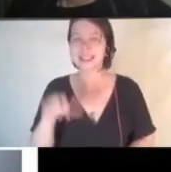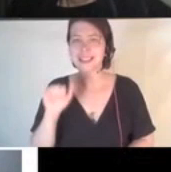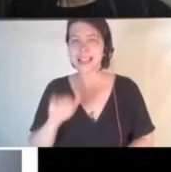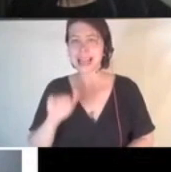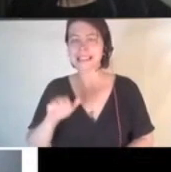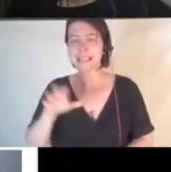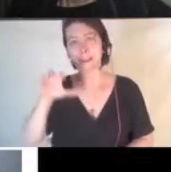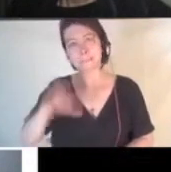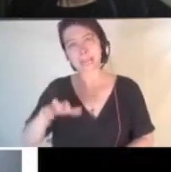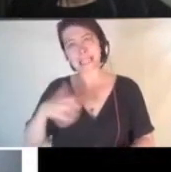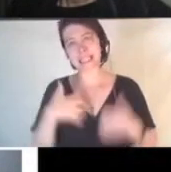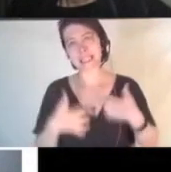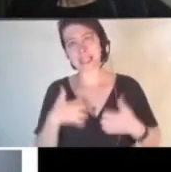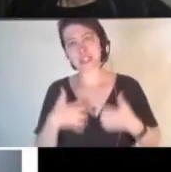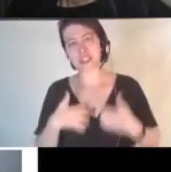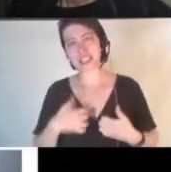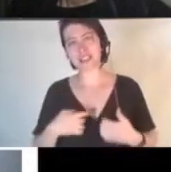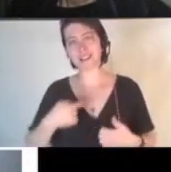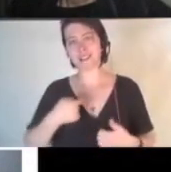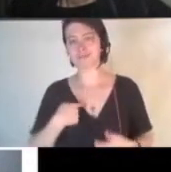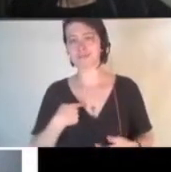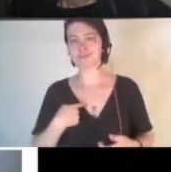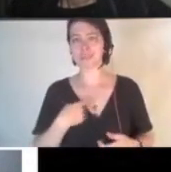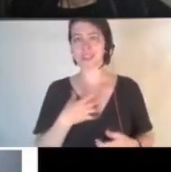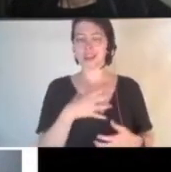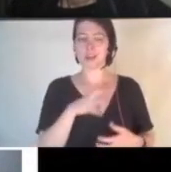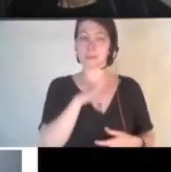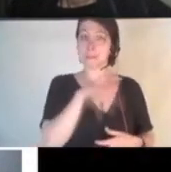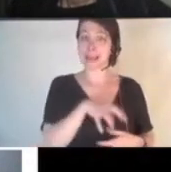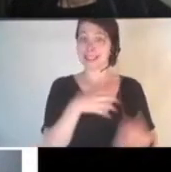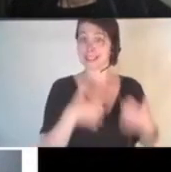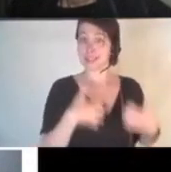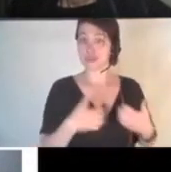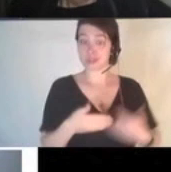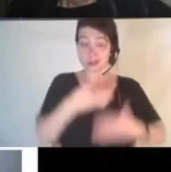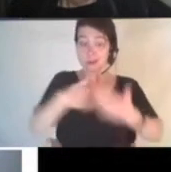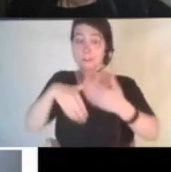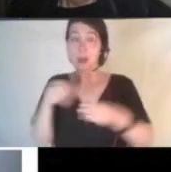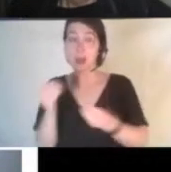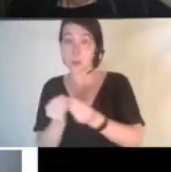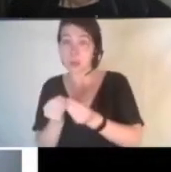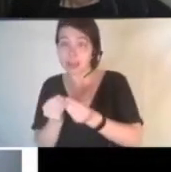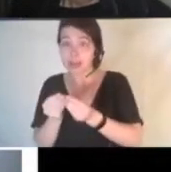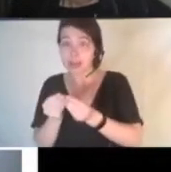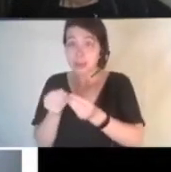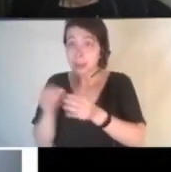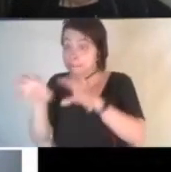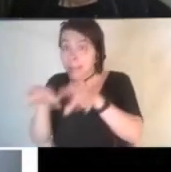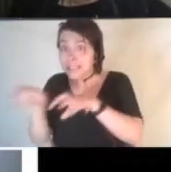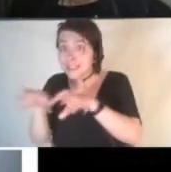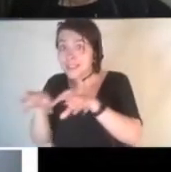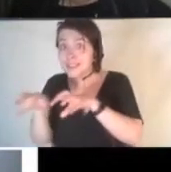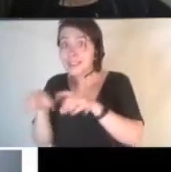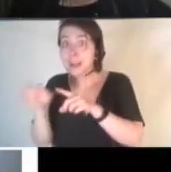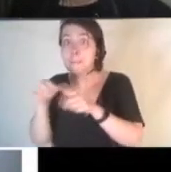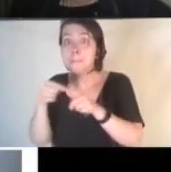like combined the places of interest with the patterns and textiles. Yeah.